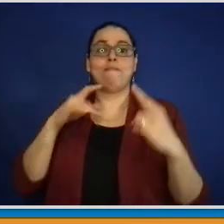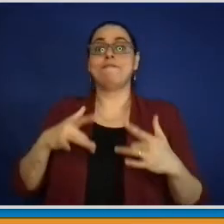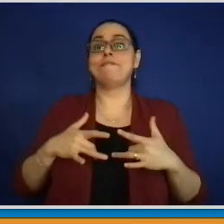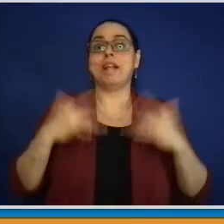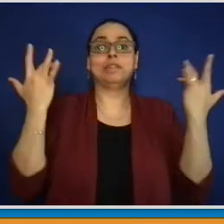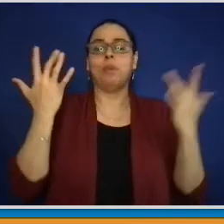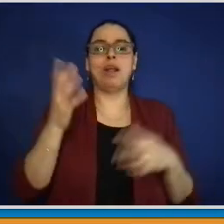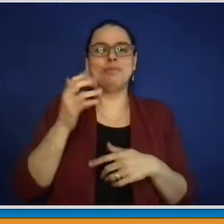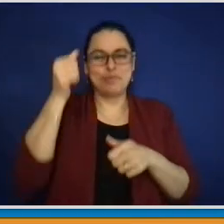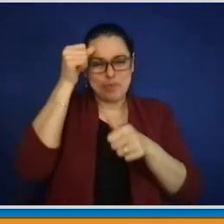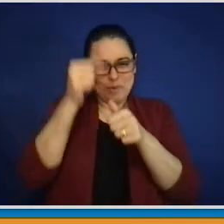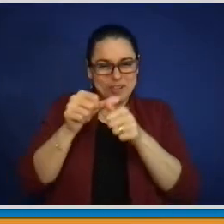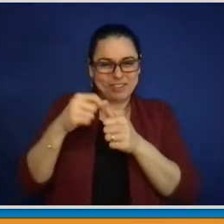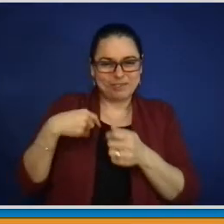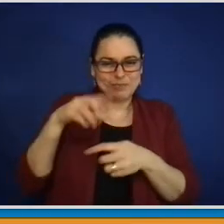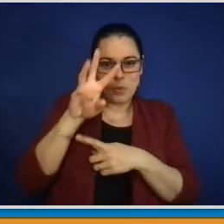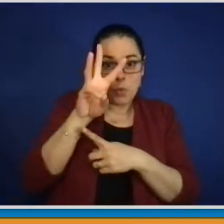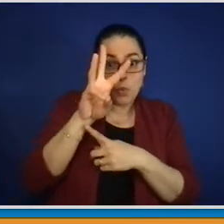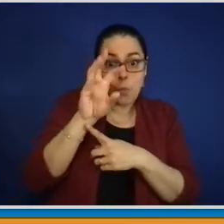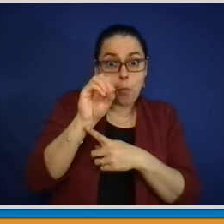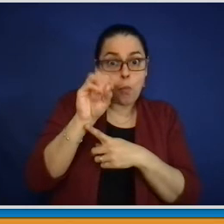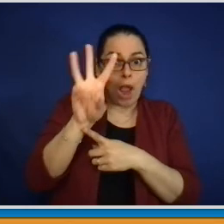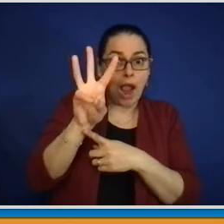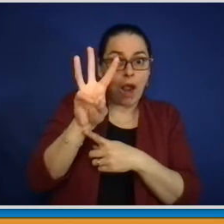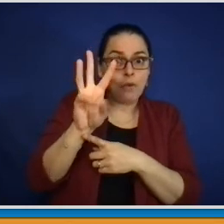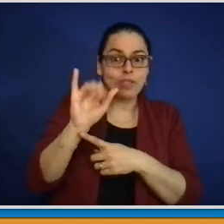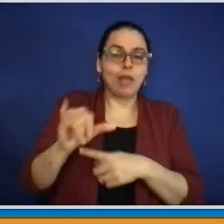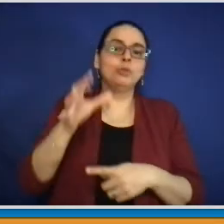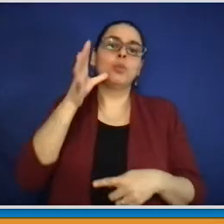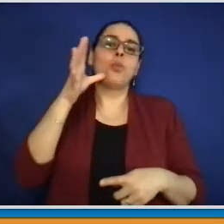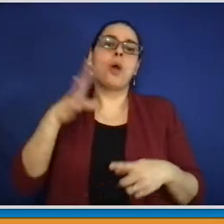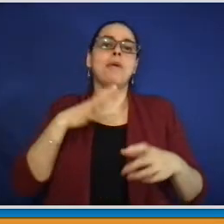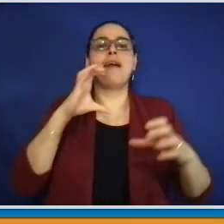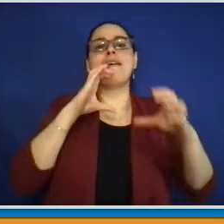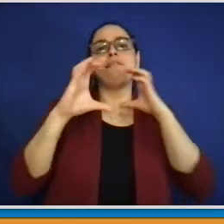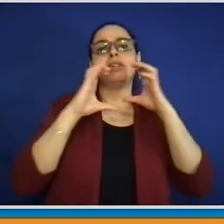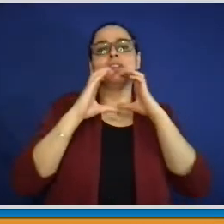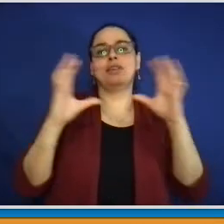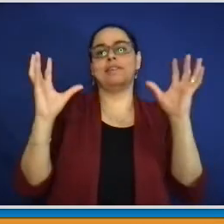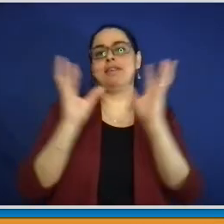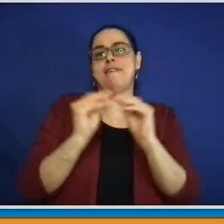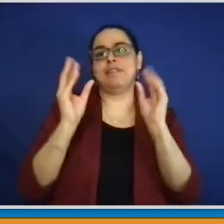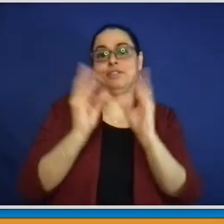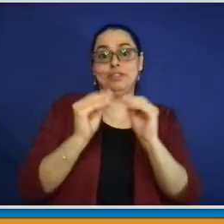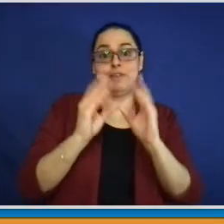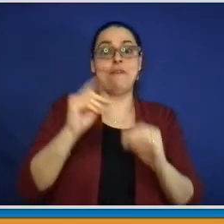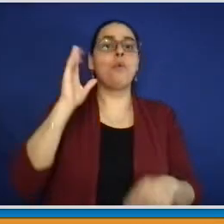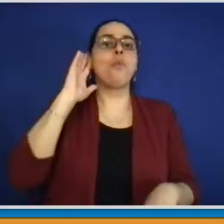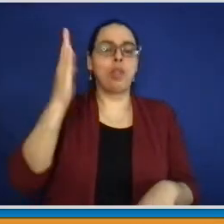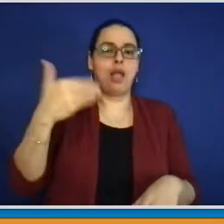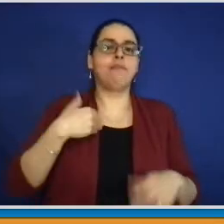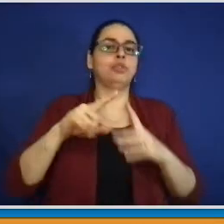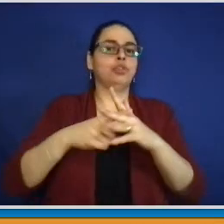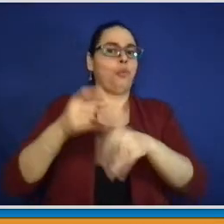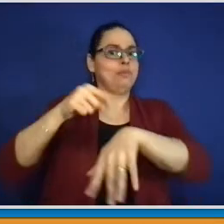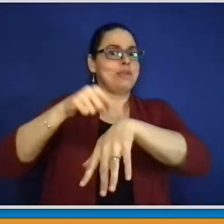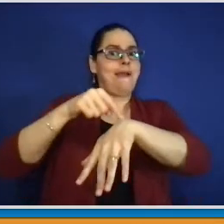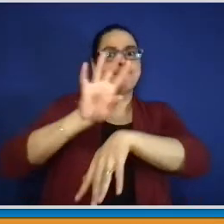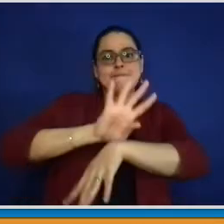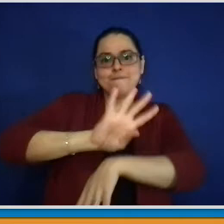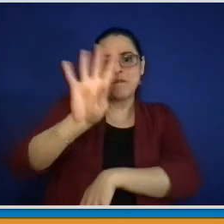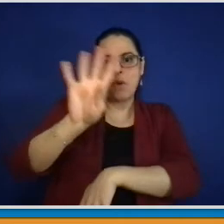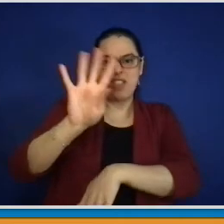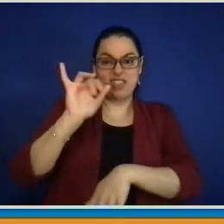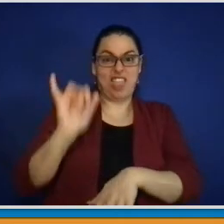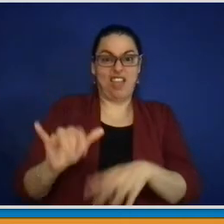Conference. Begins at 4 o'clock, and you can be part of it online. This conference is a celebration of the power, the strength, and the independence